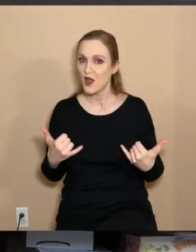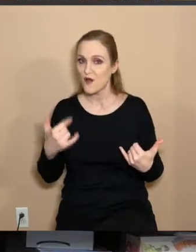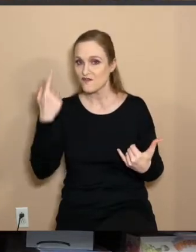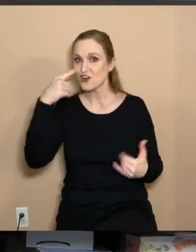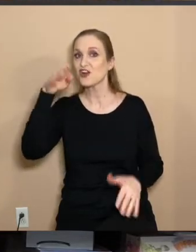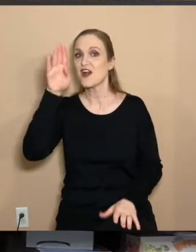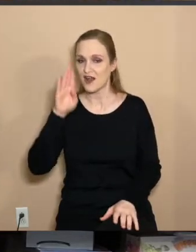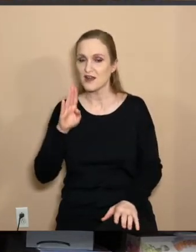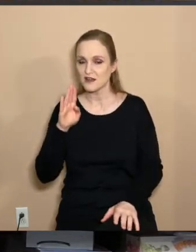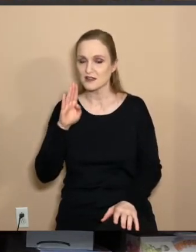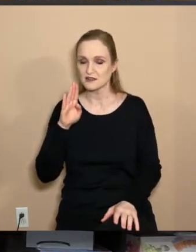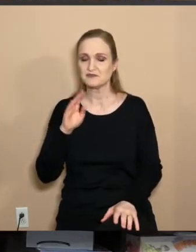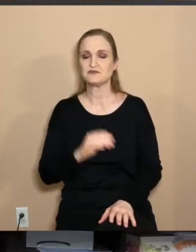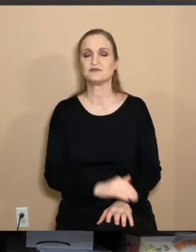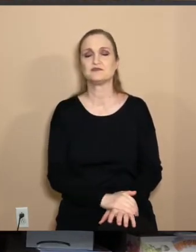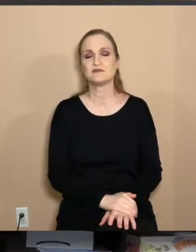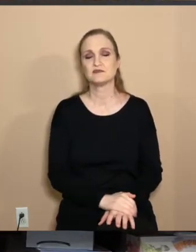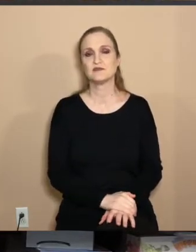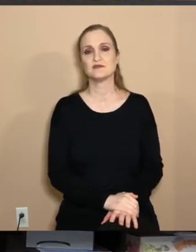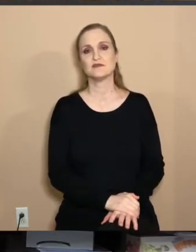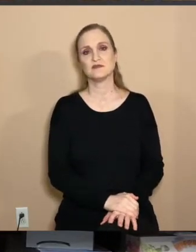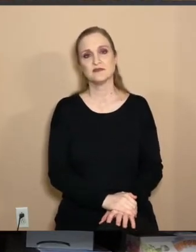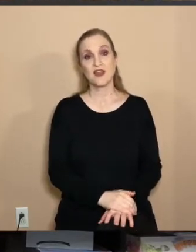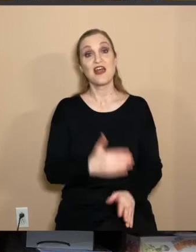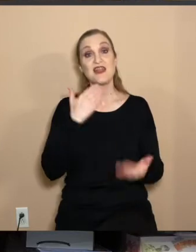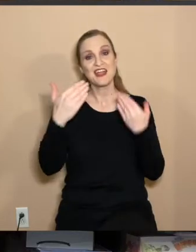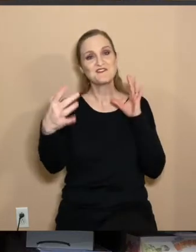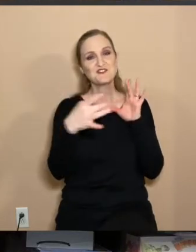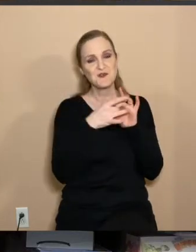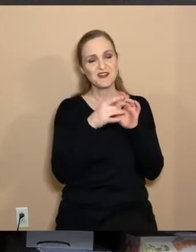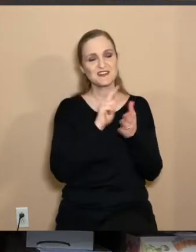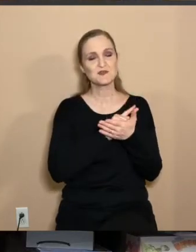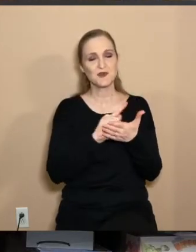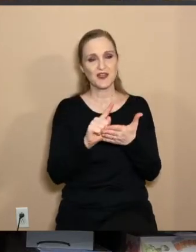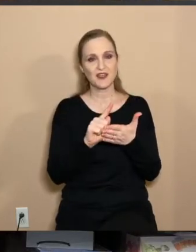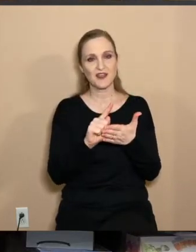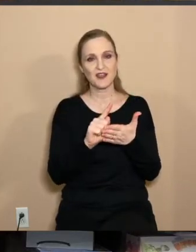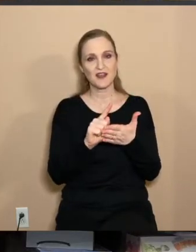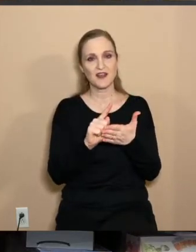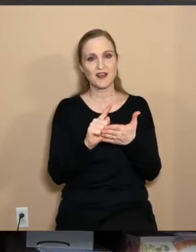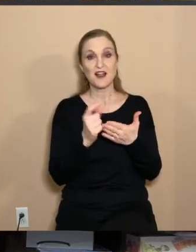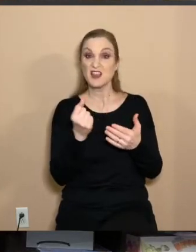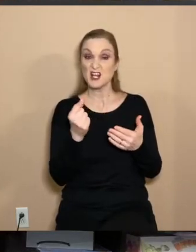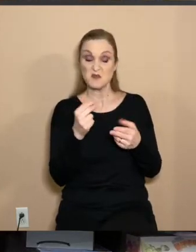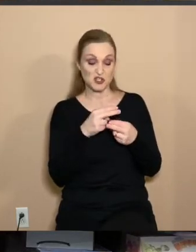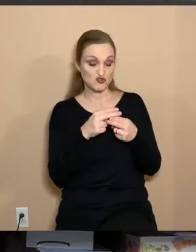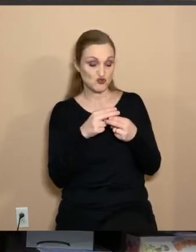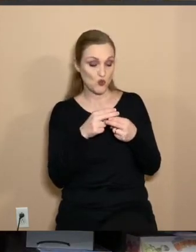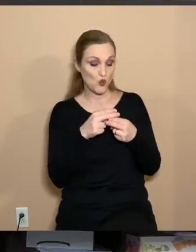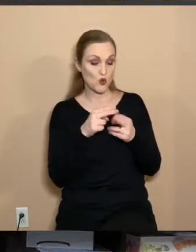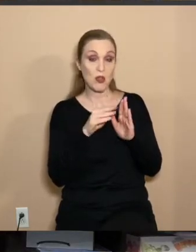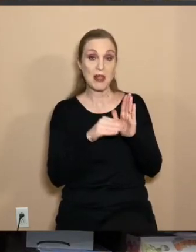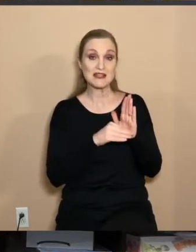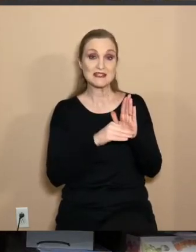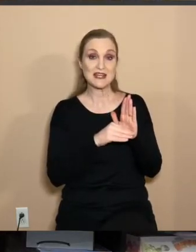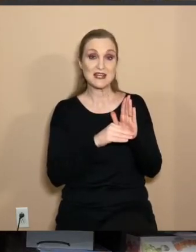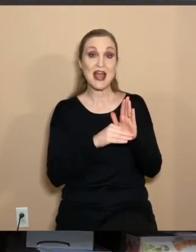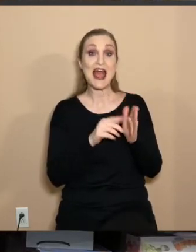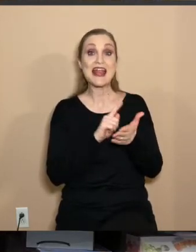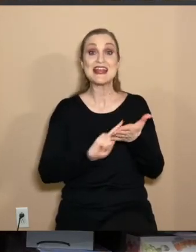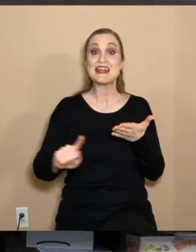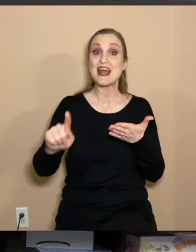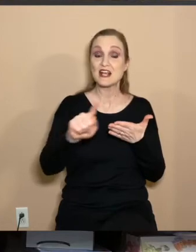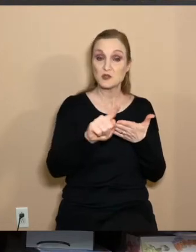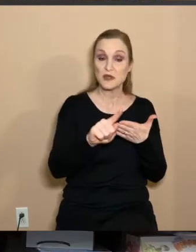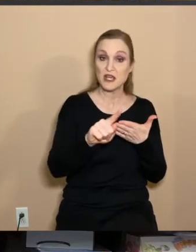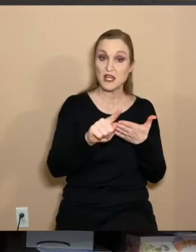but while you're serving God. Thanks for joining us this week. A little bit shorter lesson. Lord willing, next week we